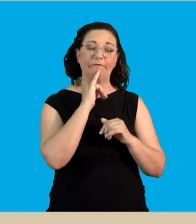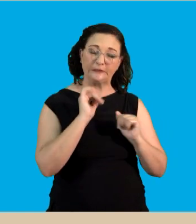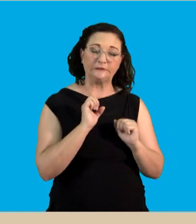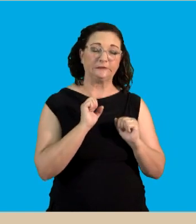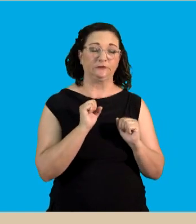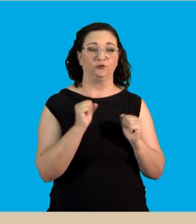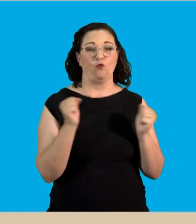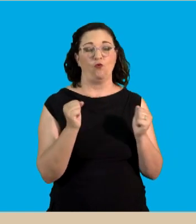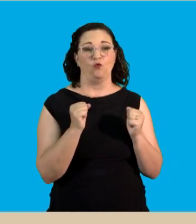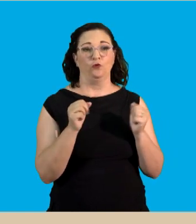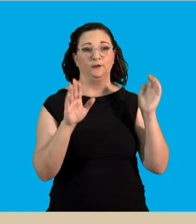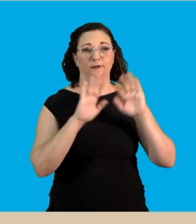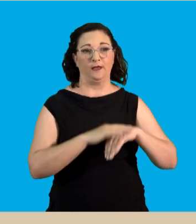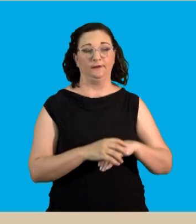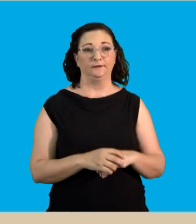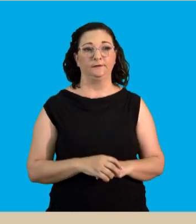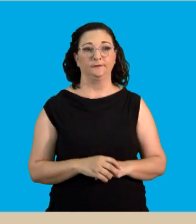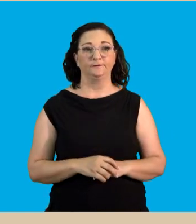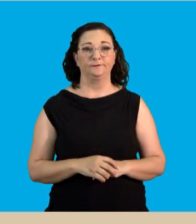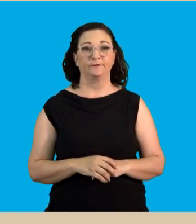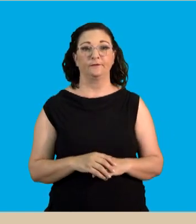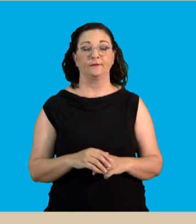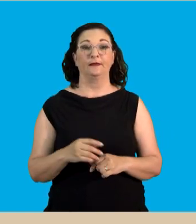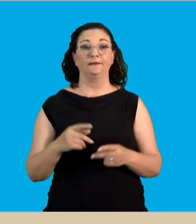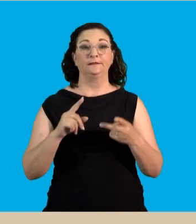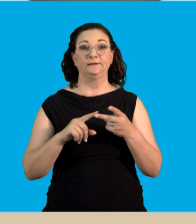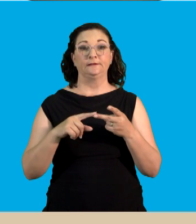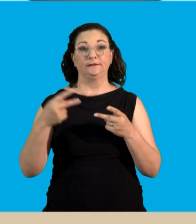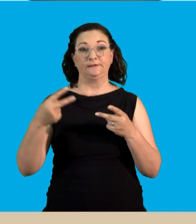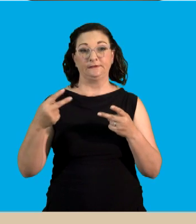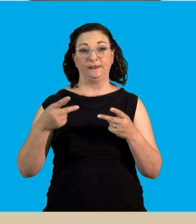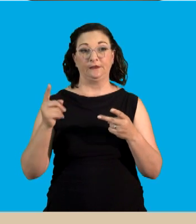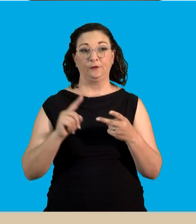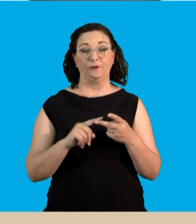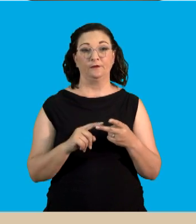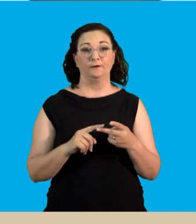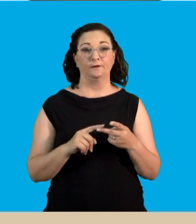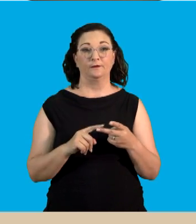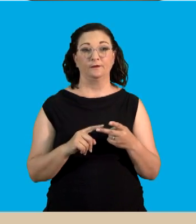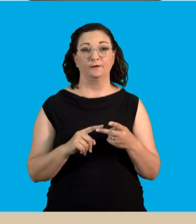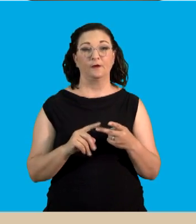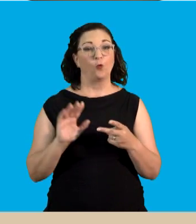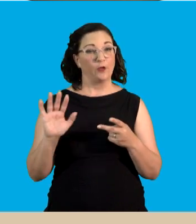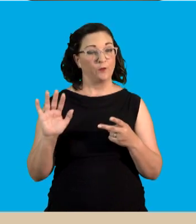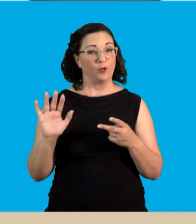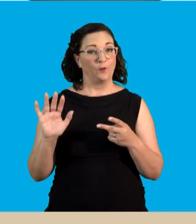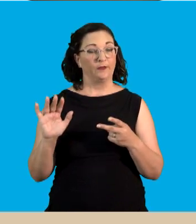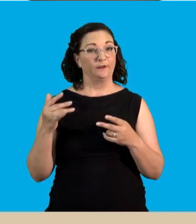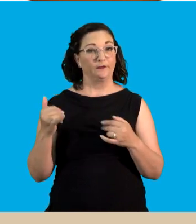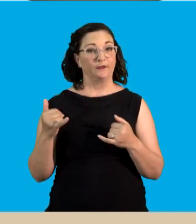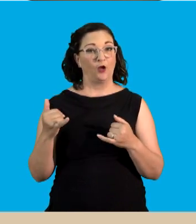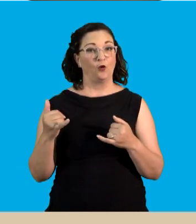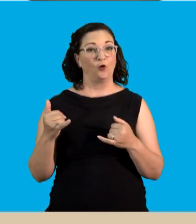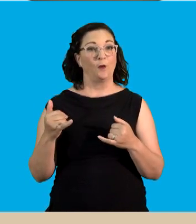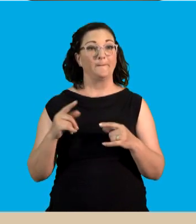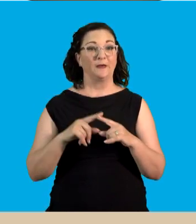cold at night. All right. And then the second planet that comes next to that, please, before I talk to the second